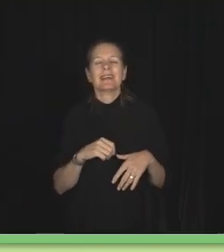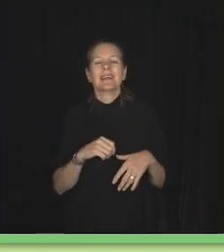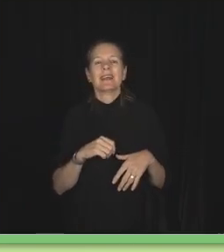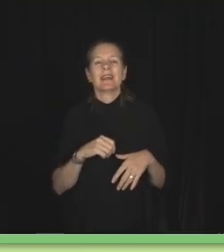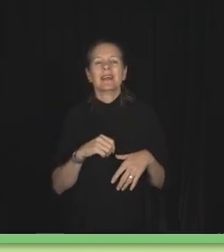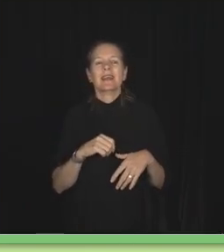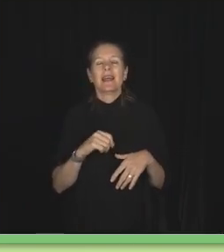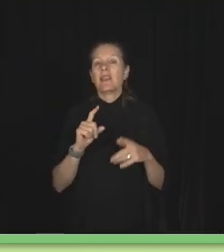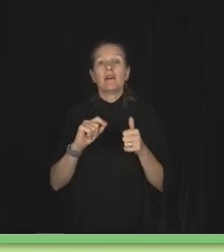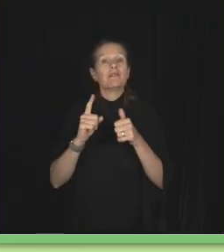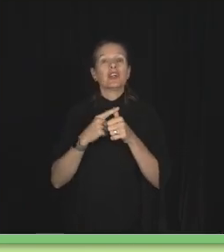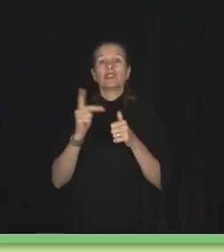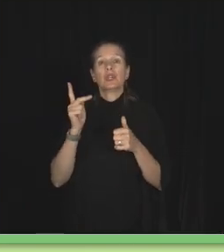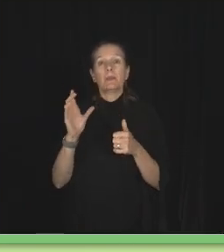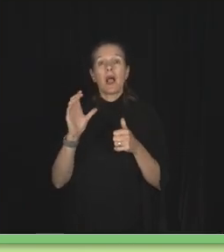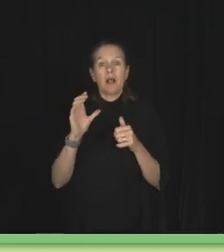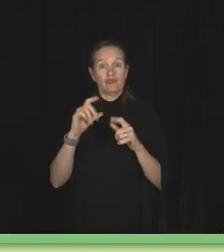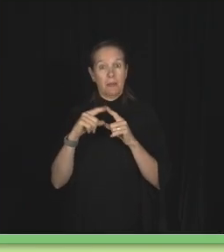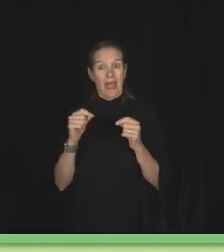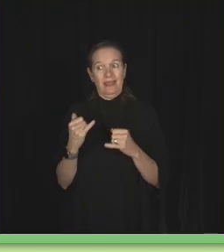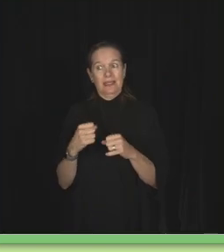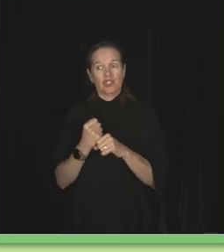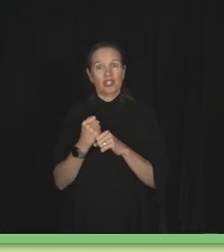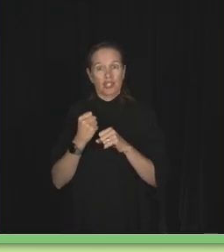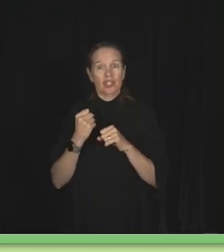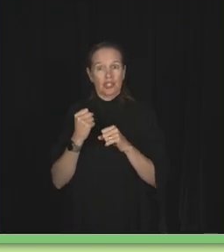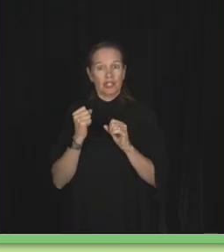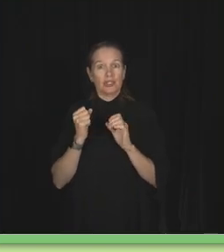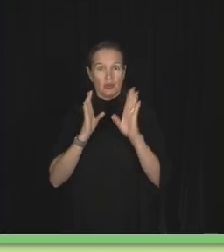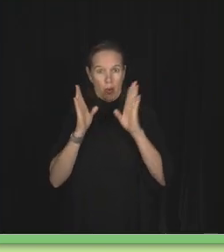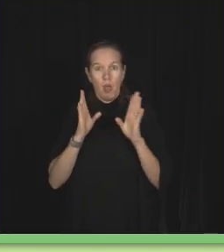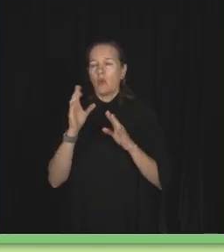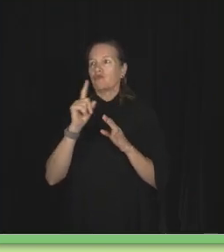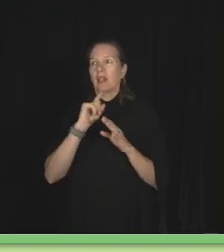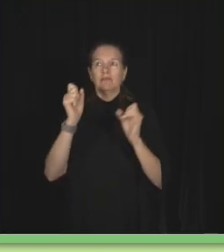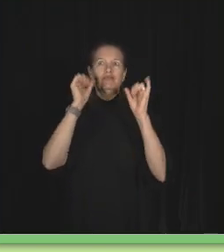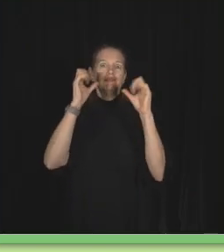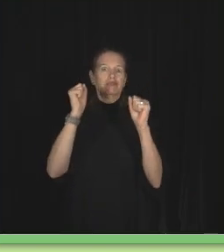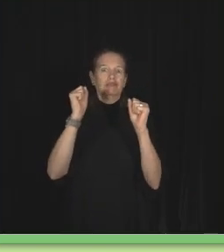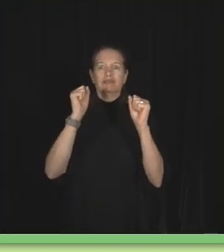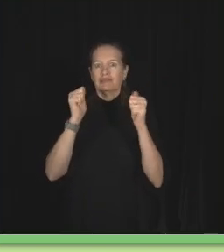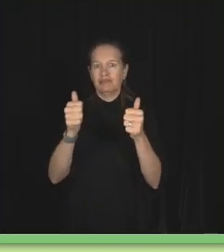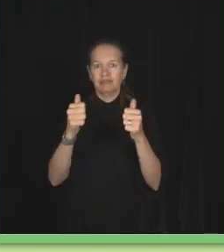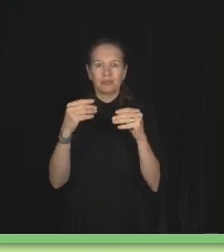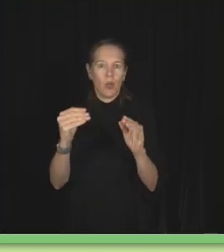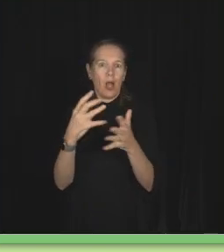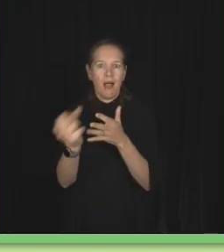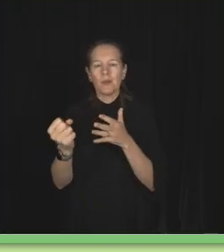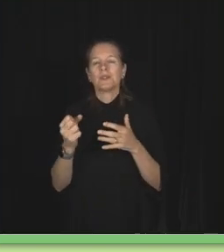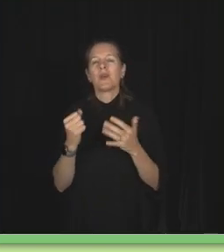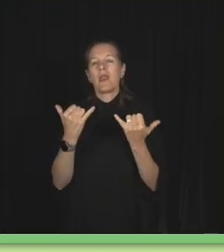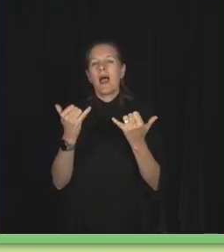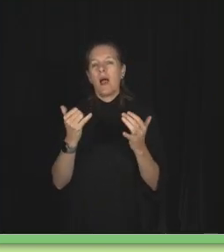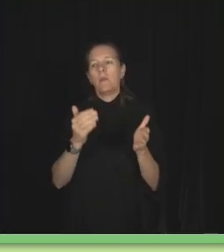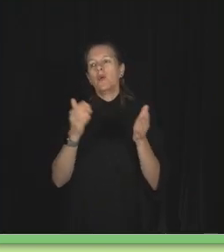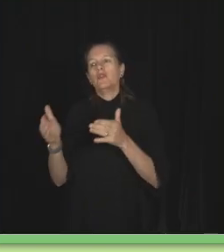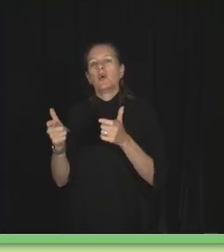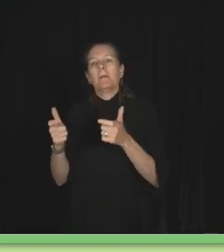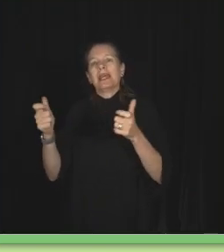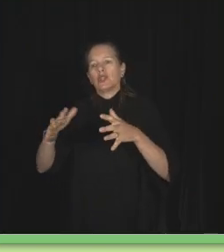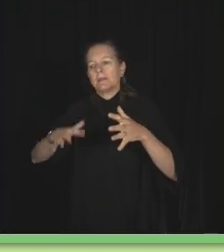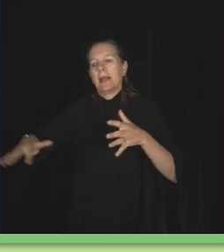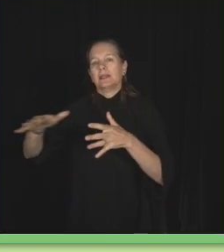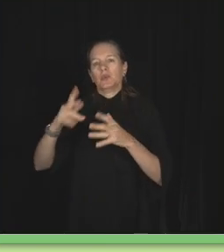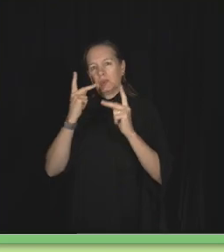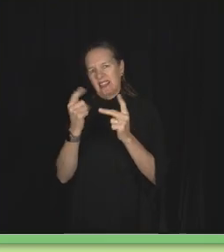The first KubeCon in Japan was this year in Tokyo. It was sold out, totally amazing, so we're moving to a bigger space and hope to see